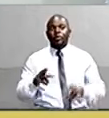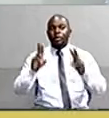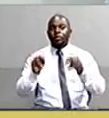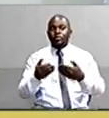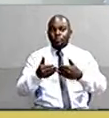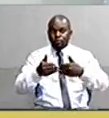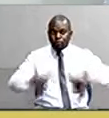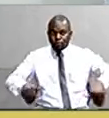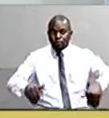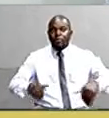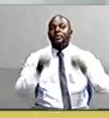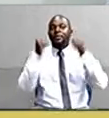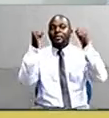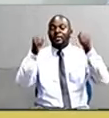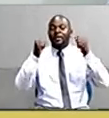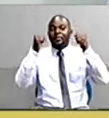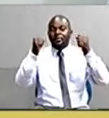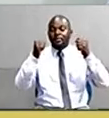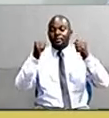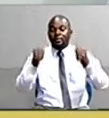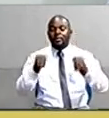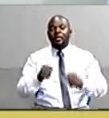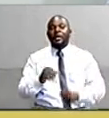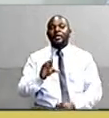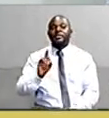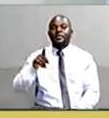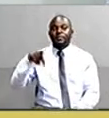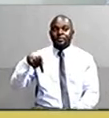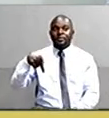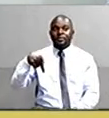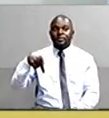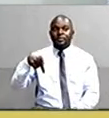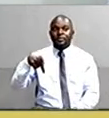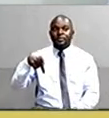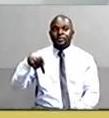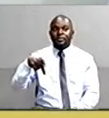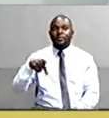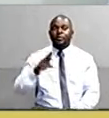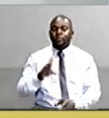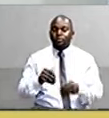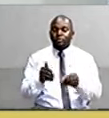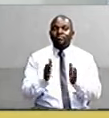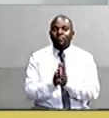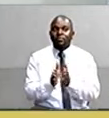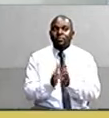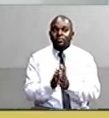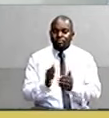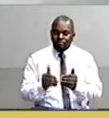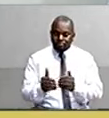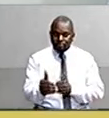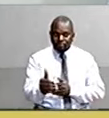no-violence campaign as the Democratic Party. We will give you the details.